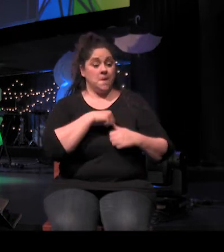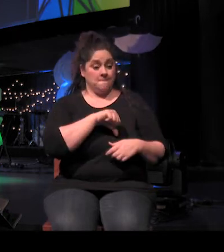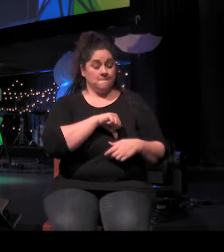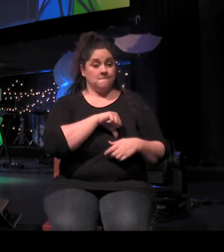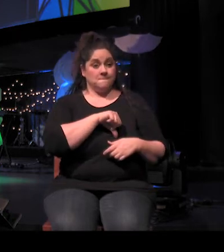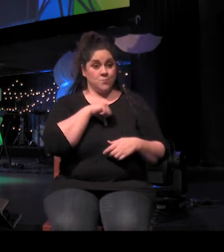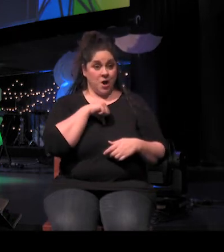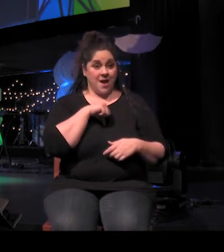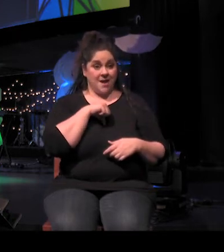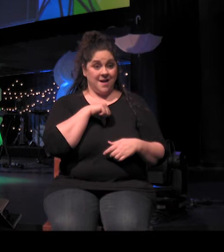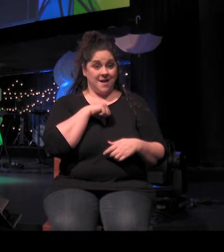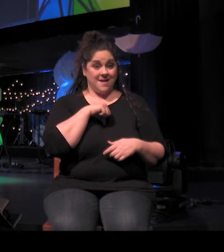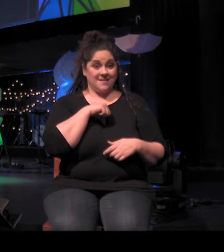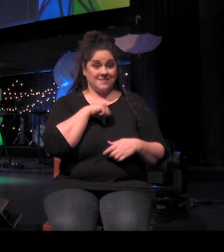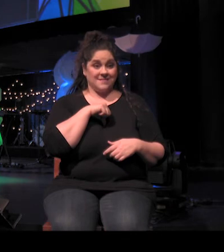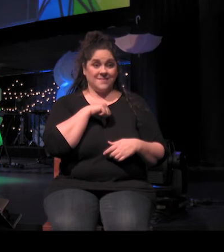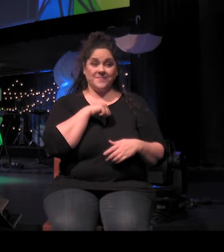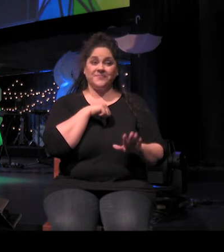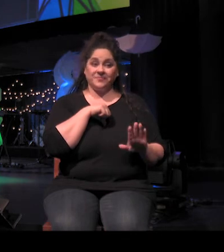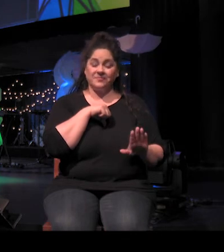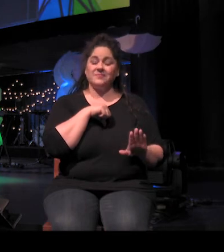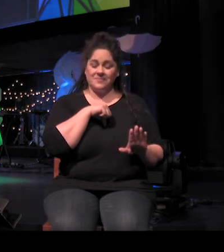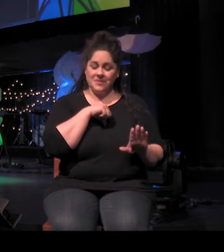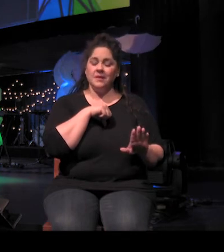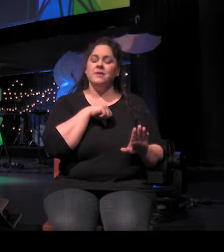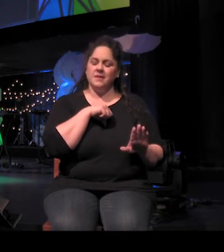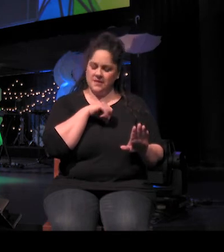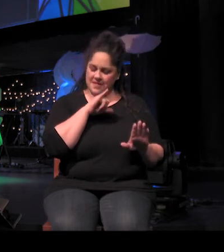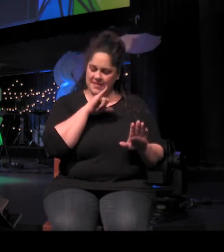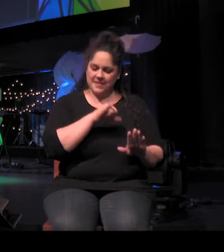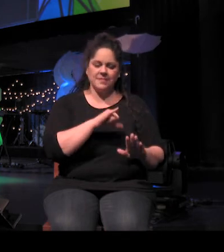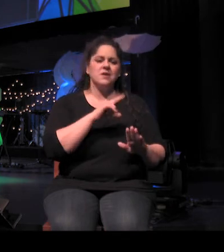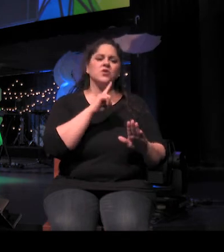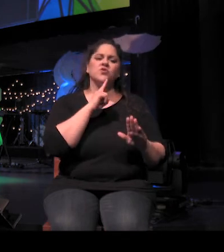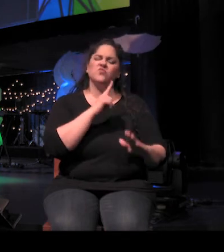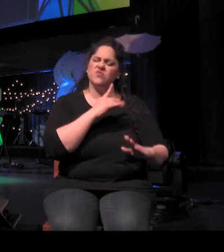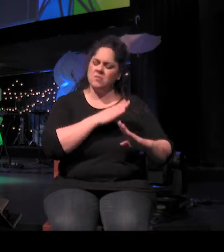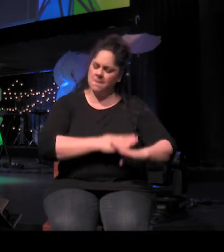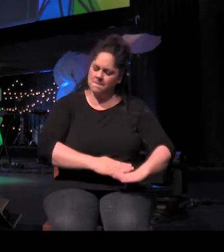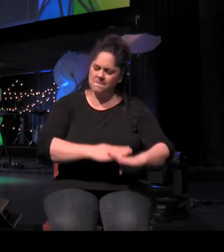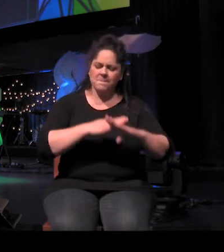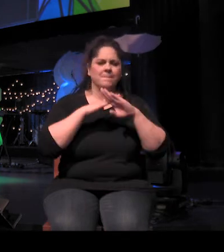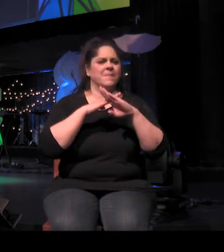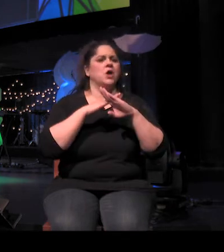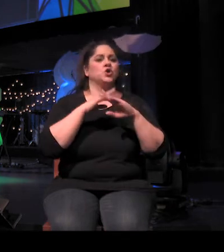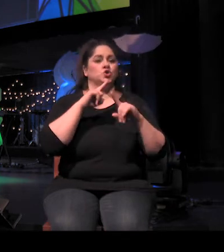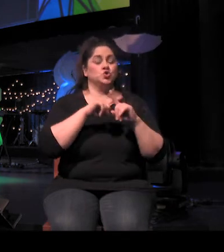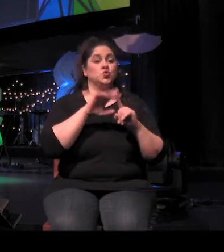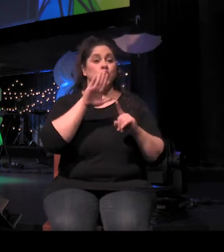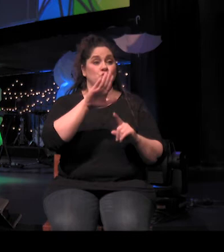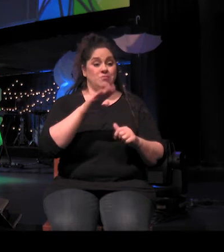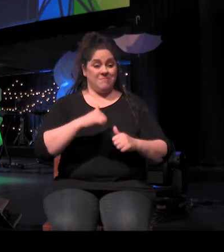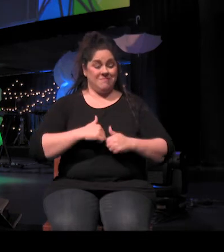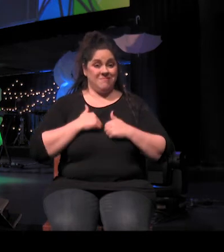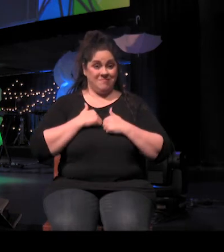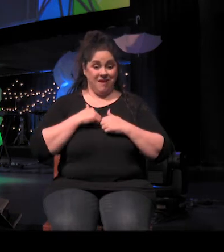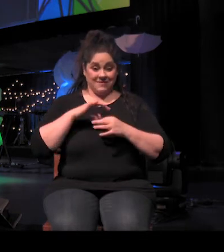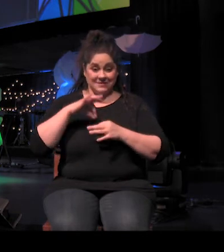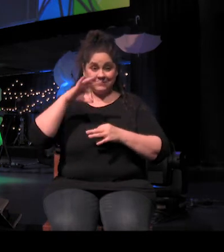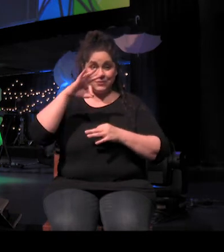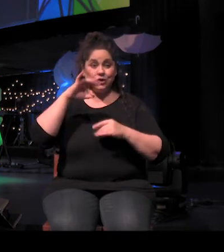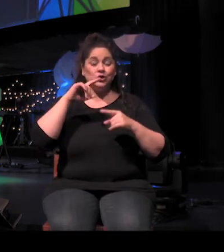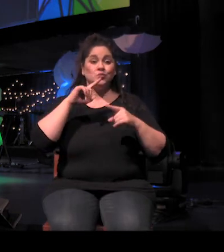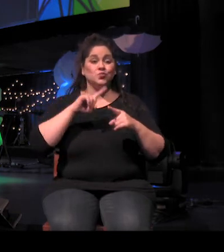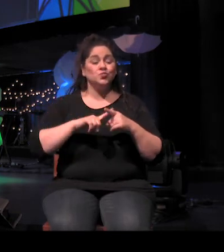I would suggest to you, is the greatest barrier or roadblock to spiritual progress because it